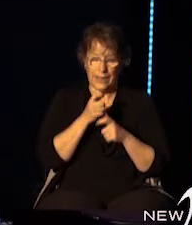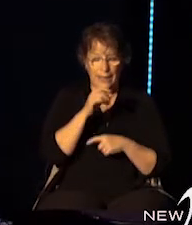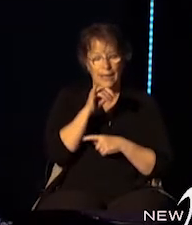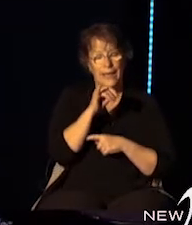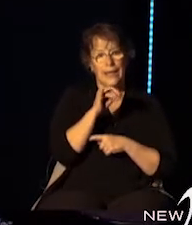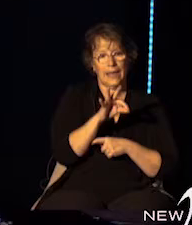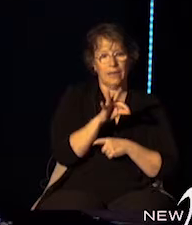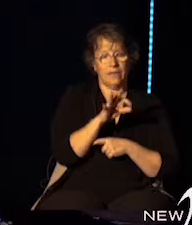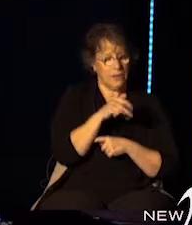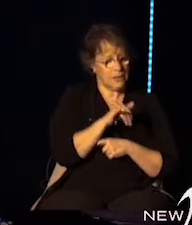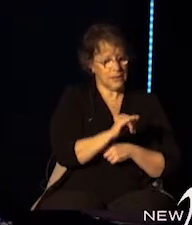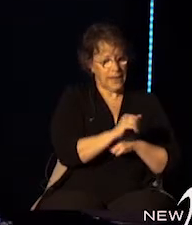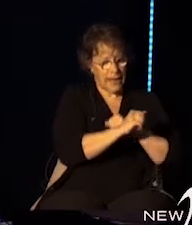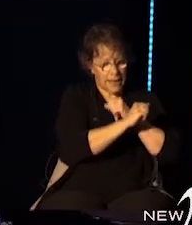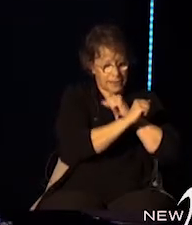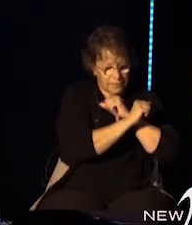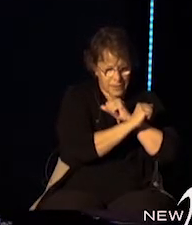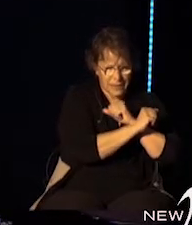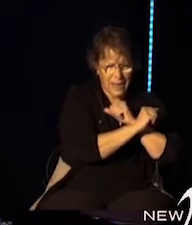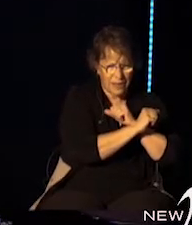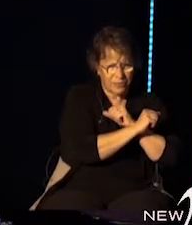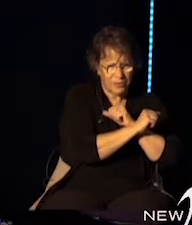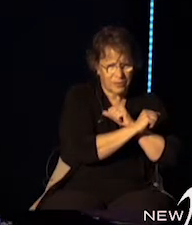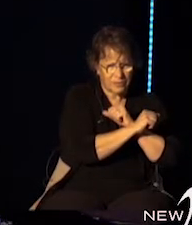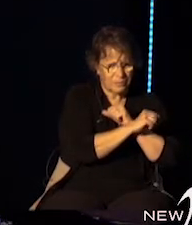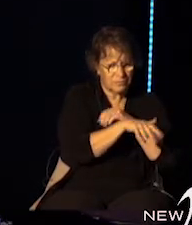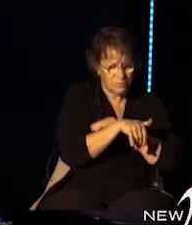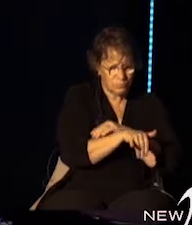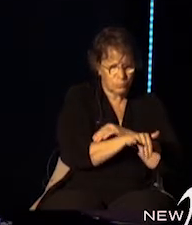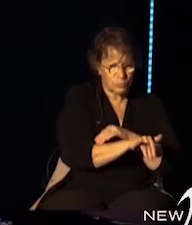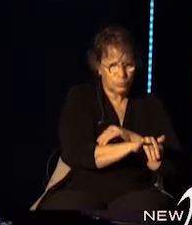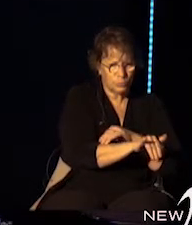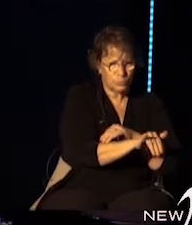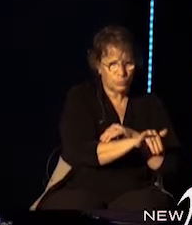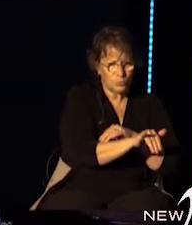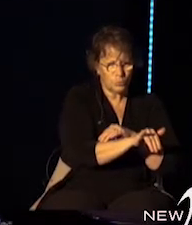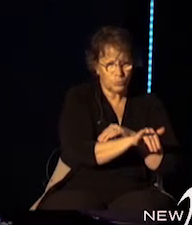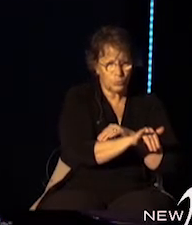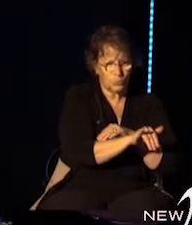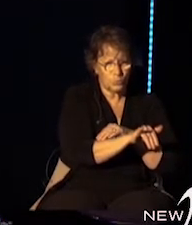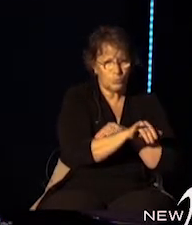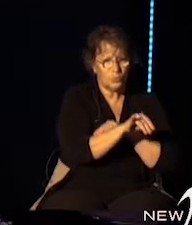stability or God's blessings have become our God.